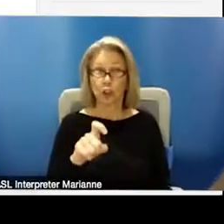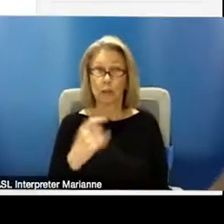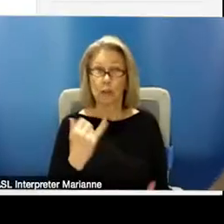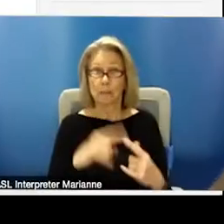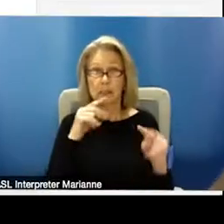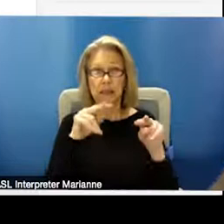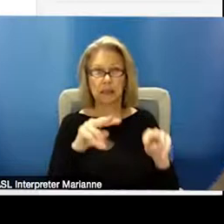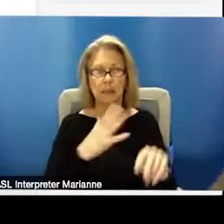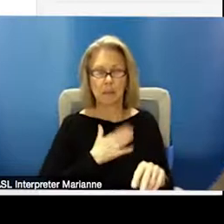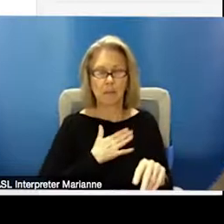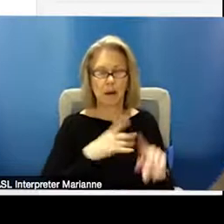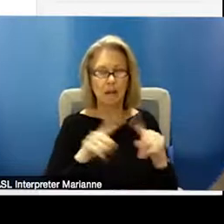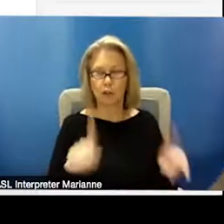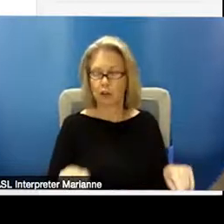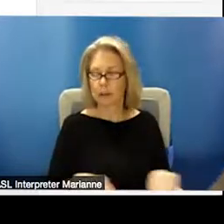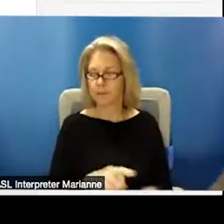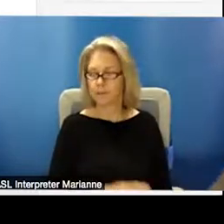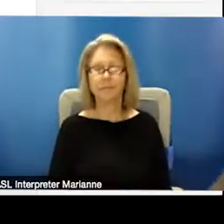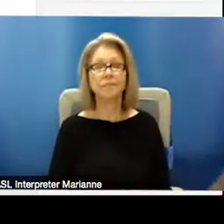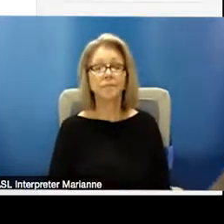So you should now be seeing my screen.